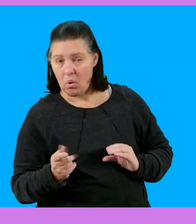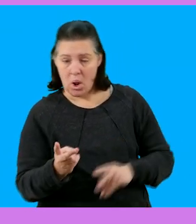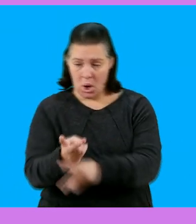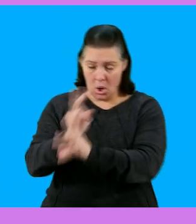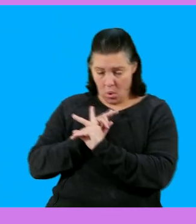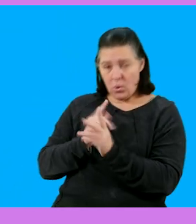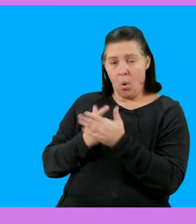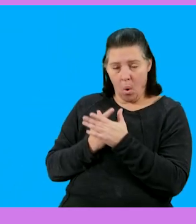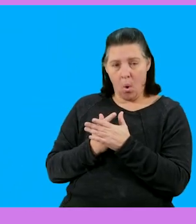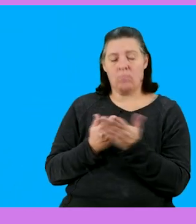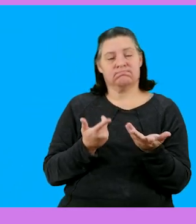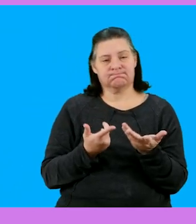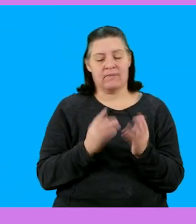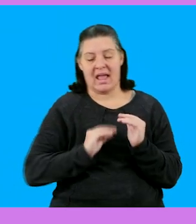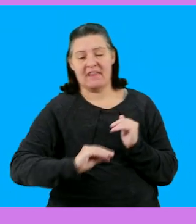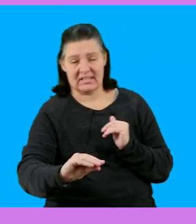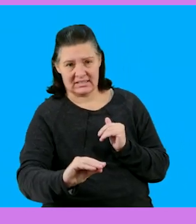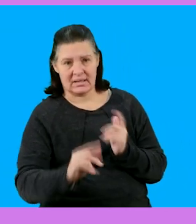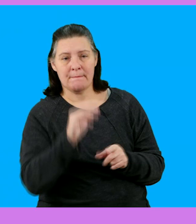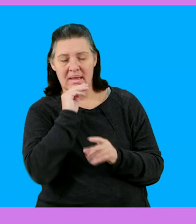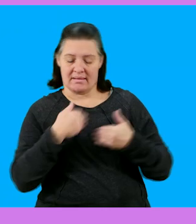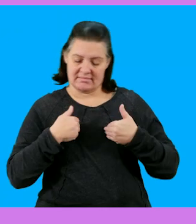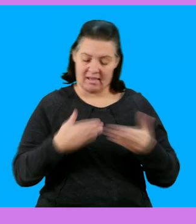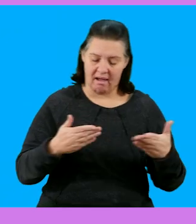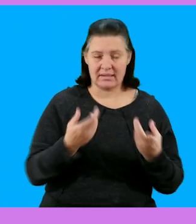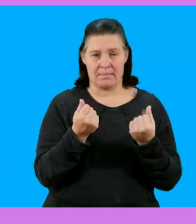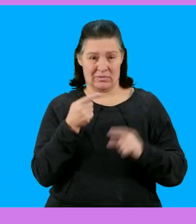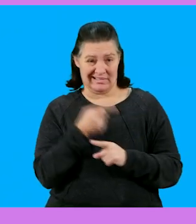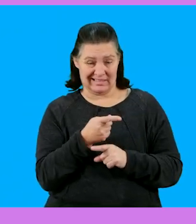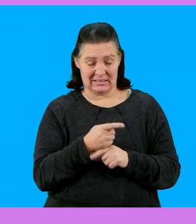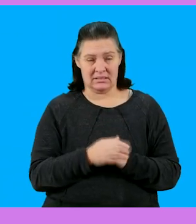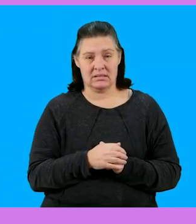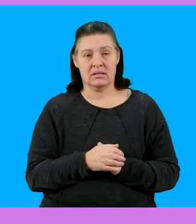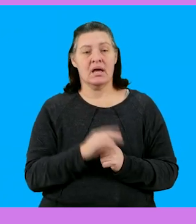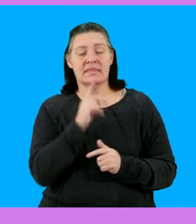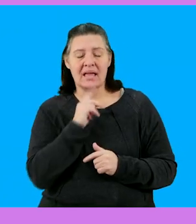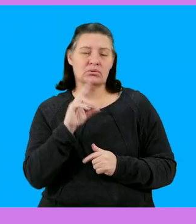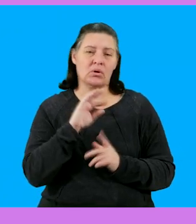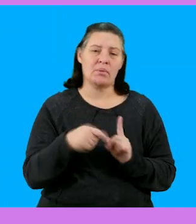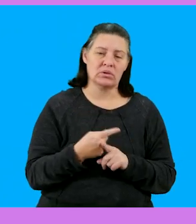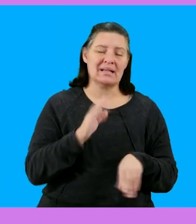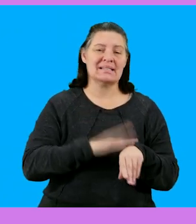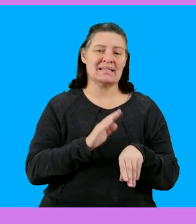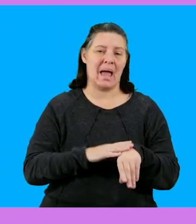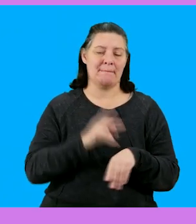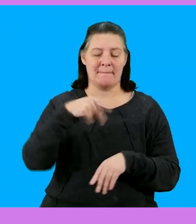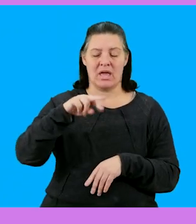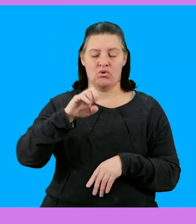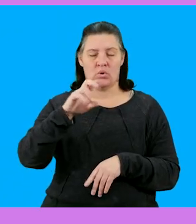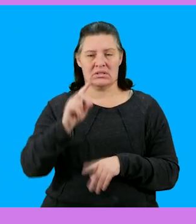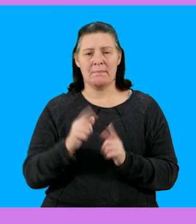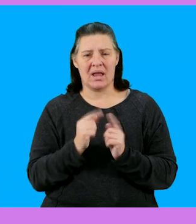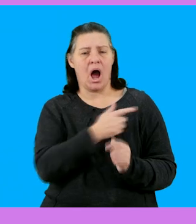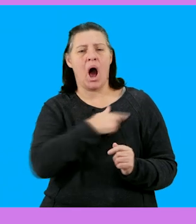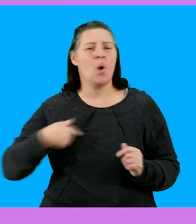either invested or borrowed, right? We also call this your starting amount. Then we spoke about the time period, and that